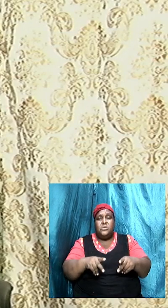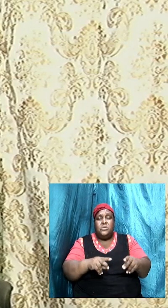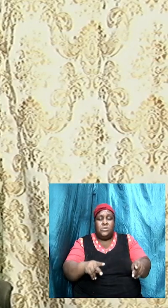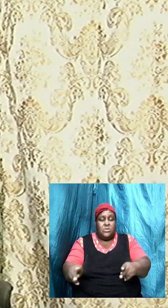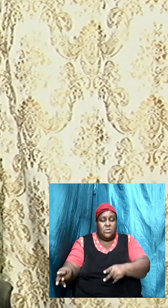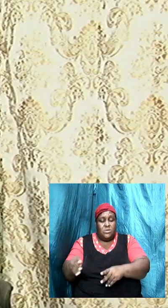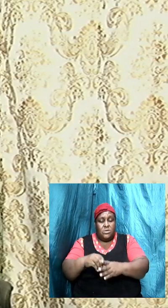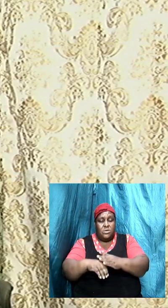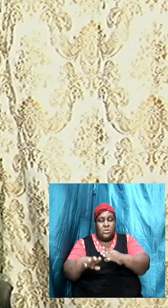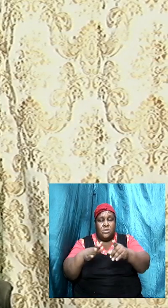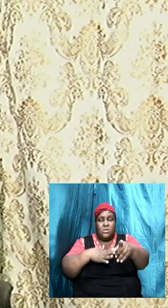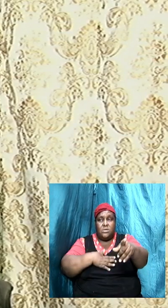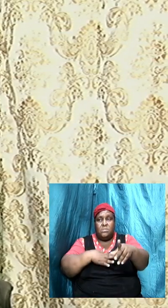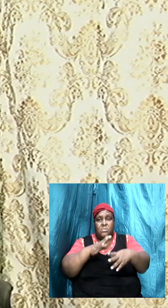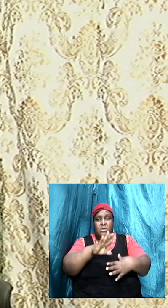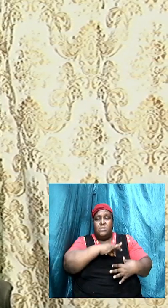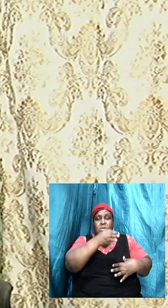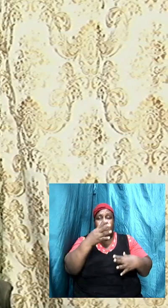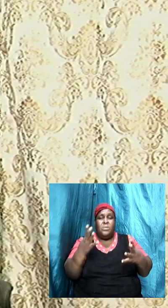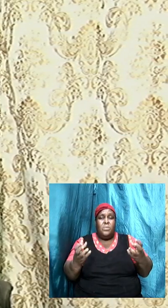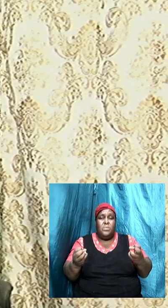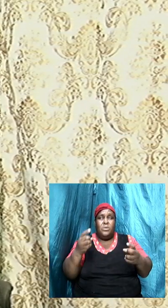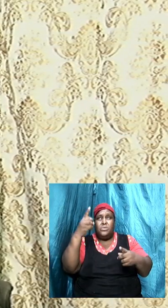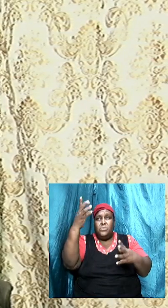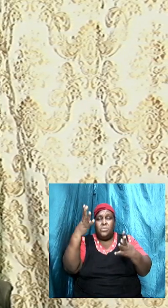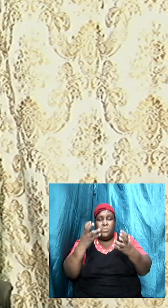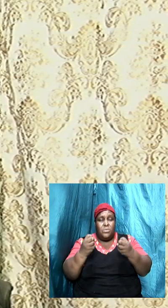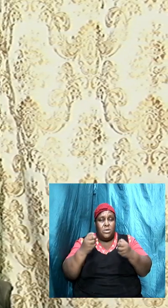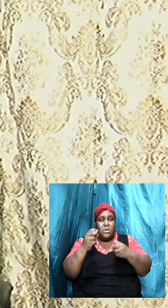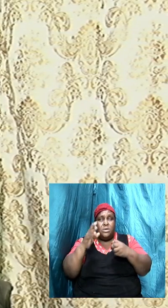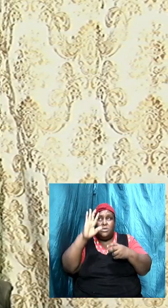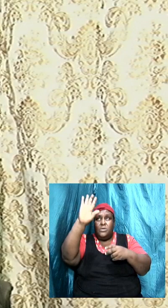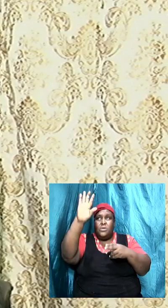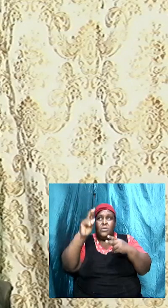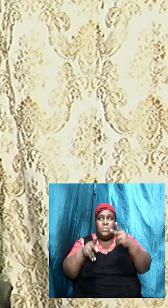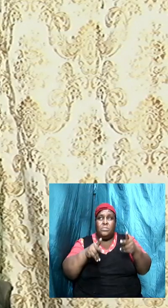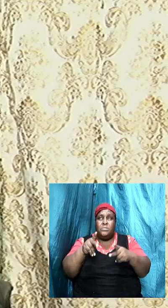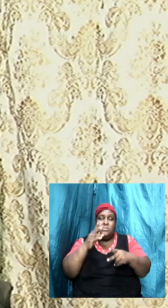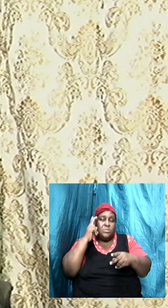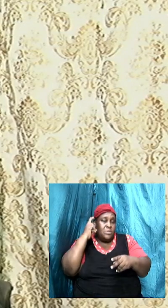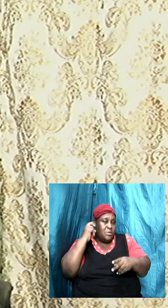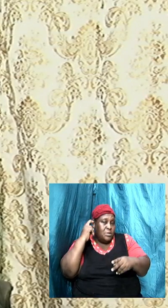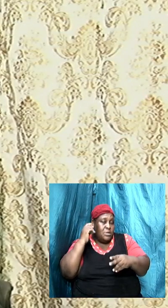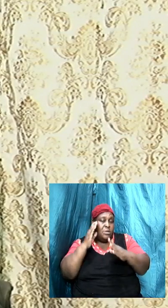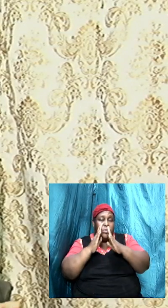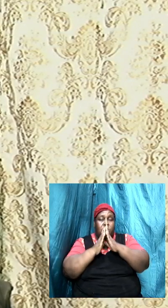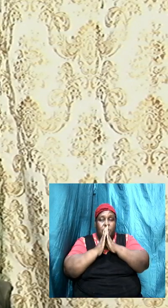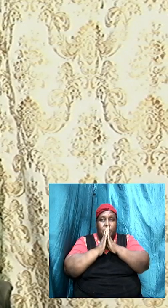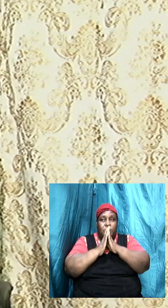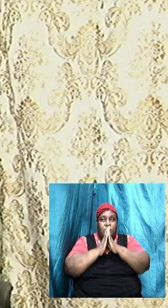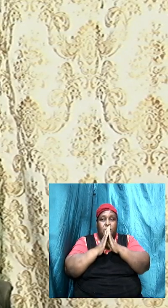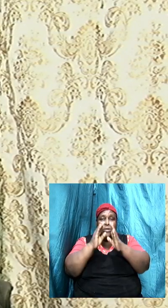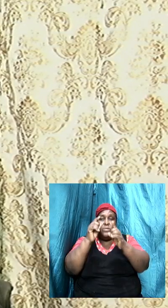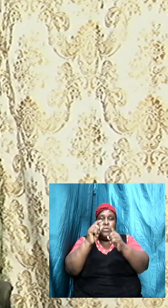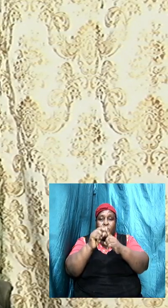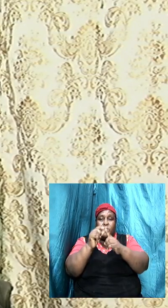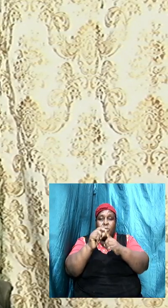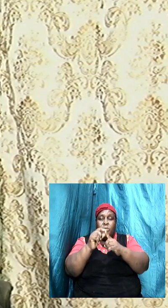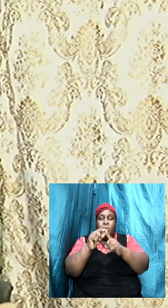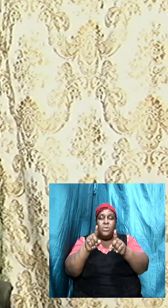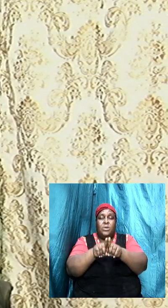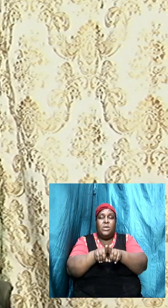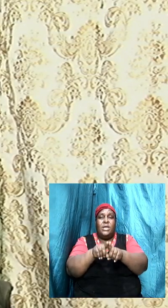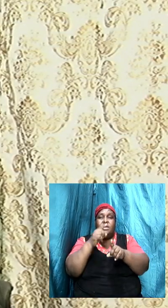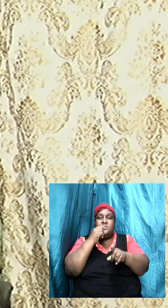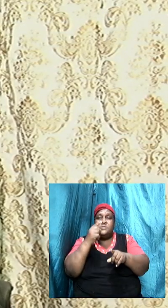that you want your people to hear, God. We pray, Lord Jesus Christ, that the words as they go forth, that you